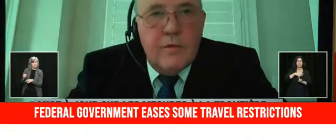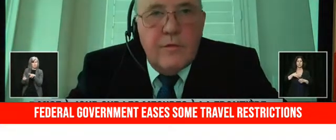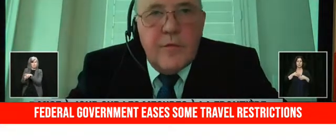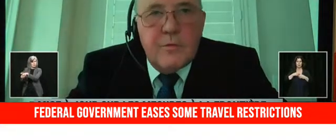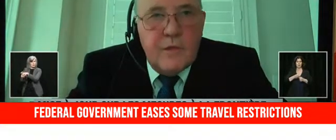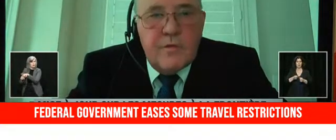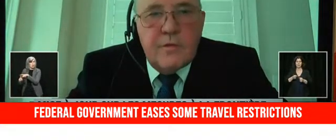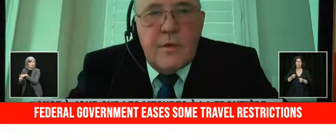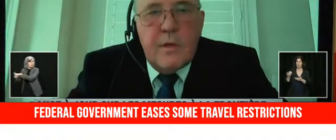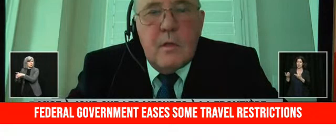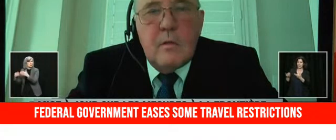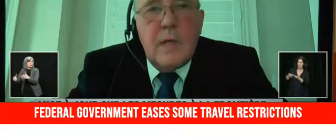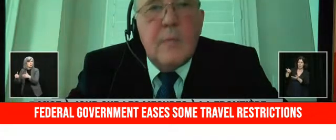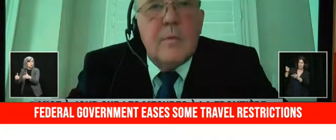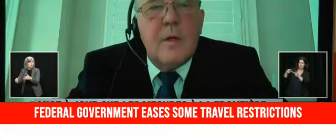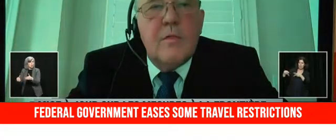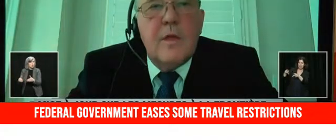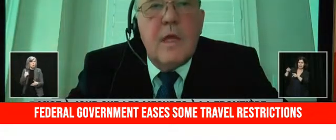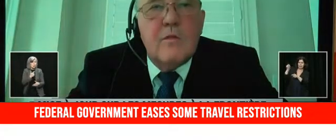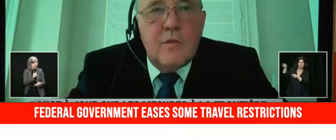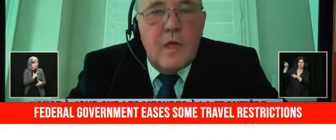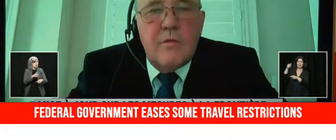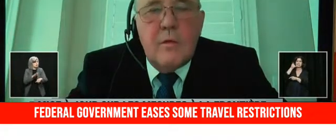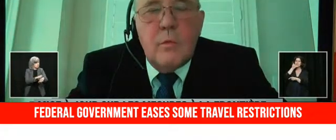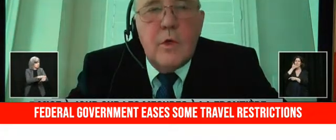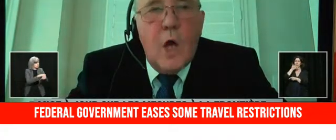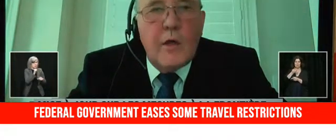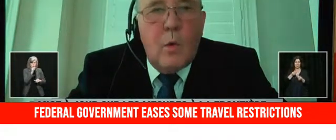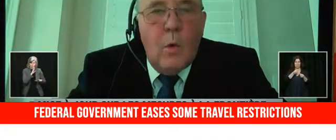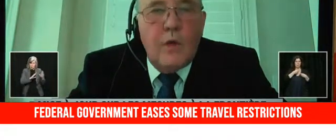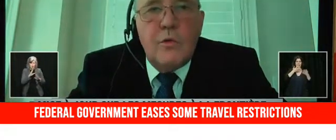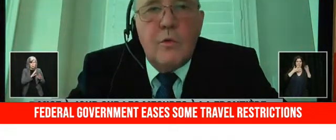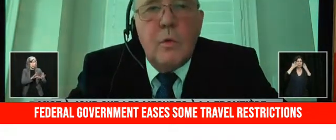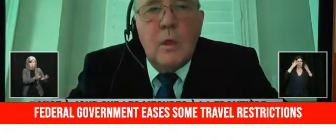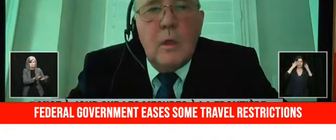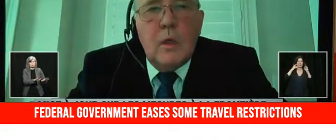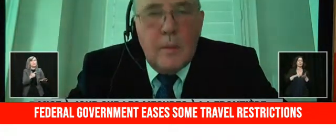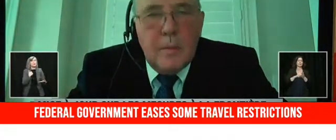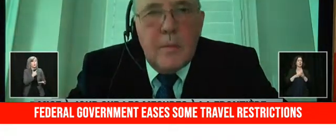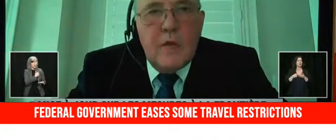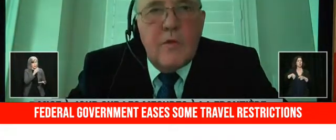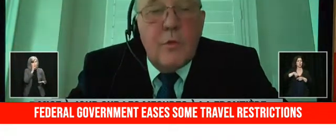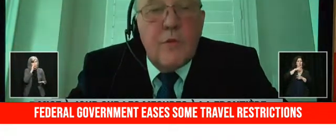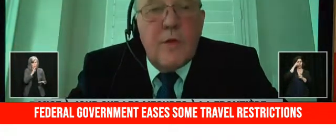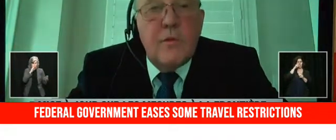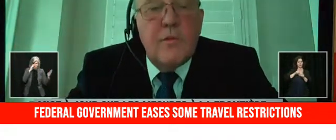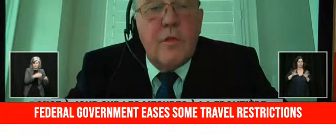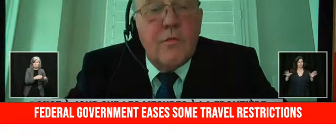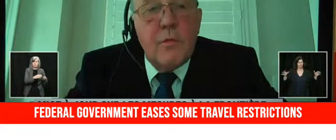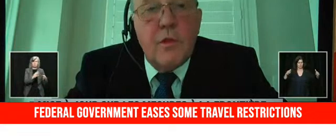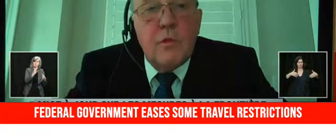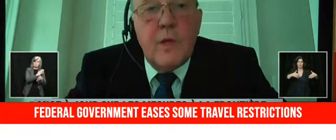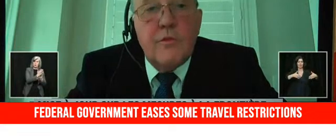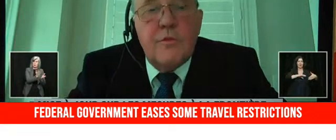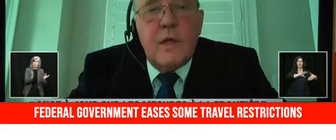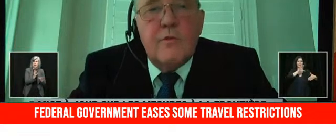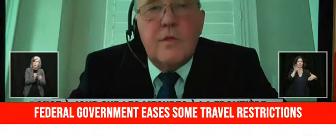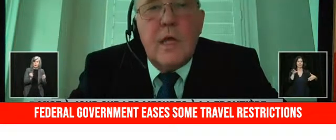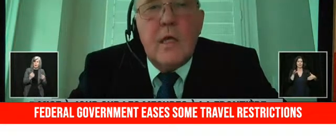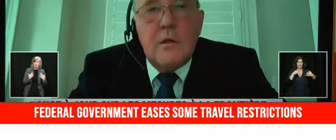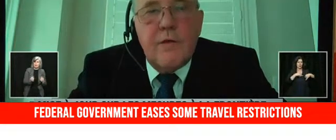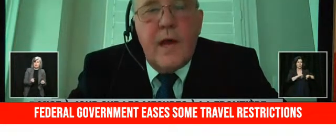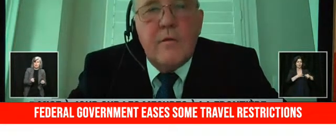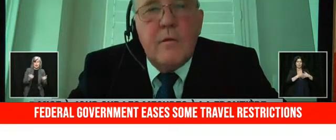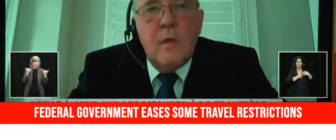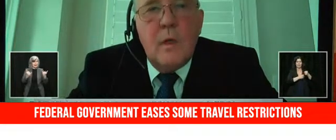all of the steps necessary to keep them healthy and safe. And we're not going to compromise those efforts through these new measures announced